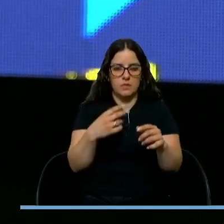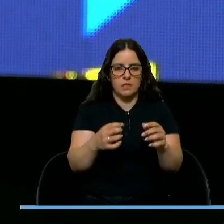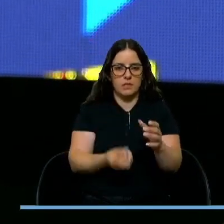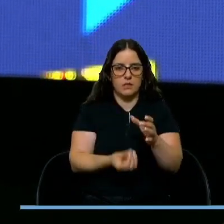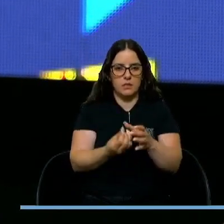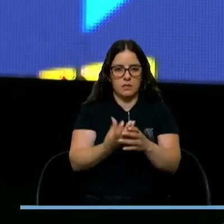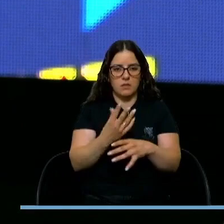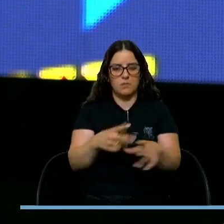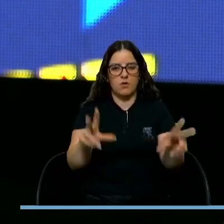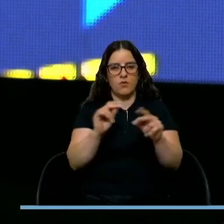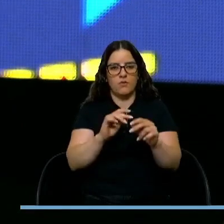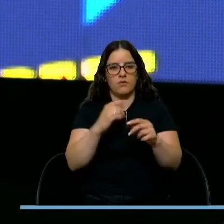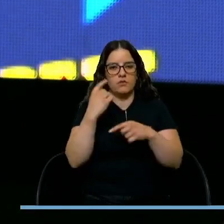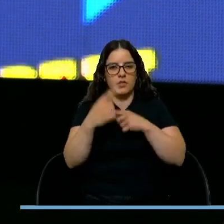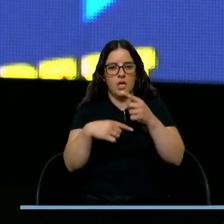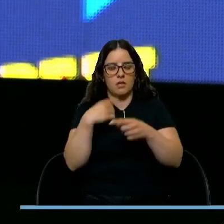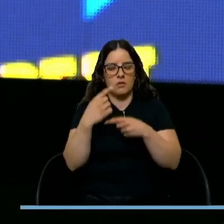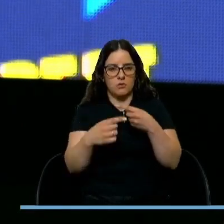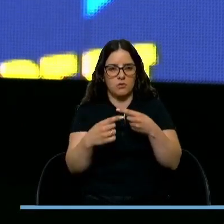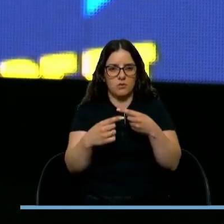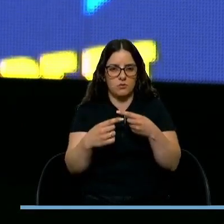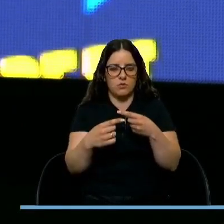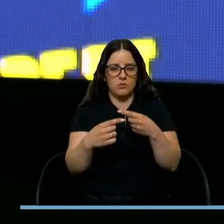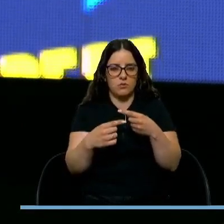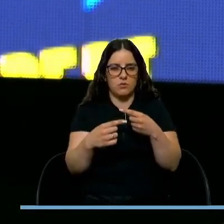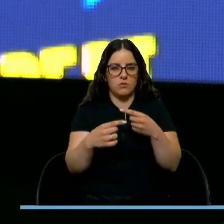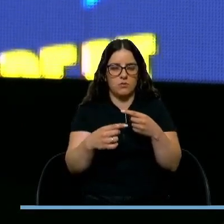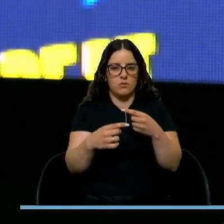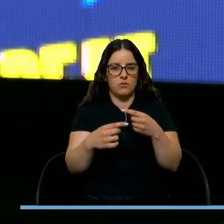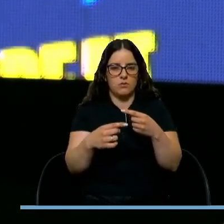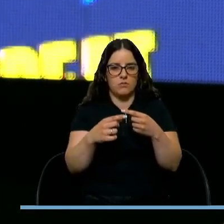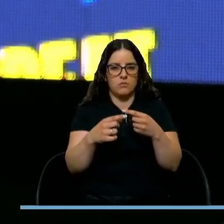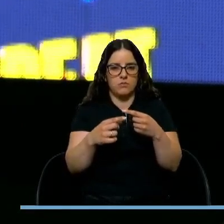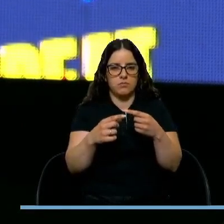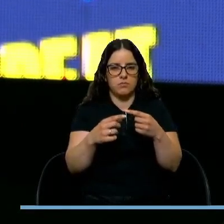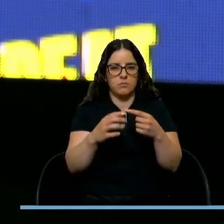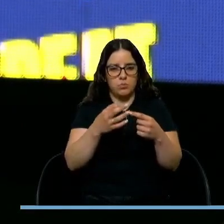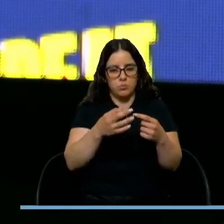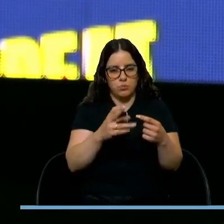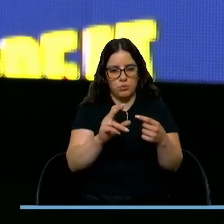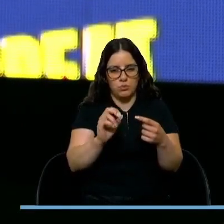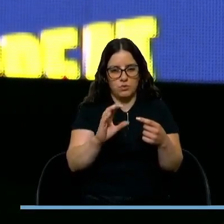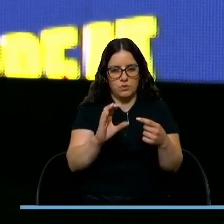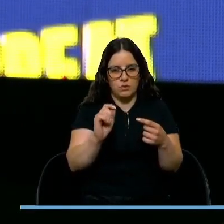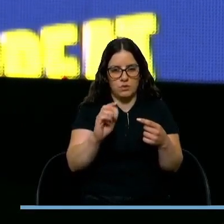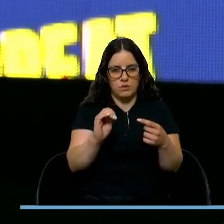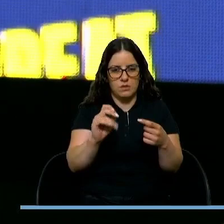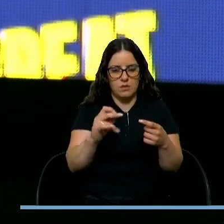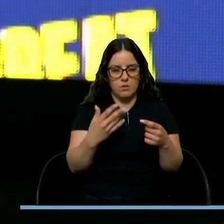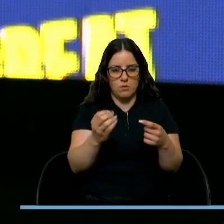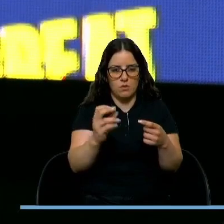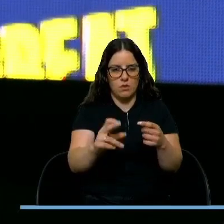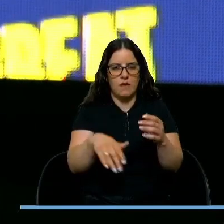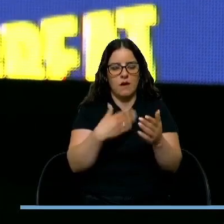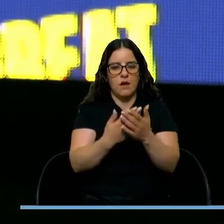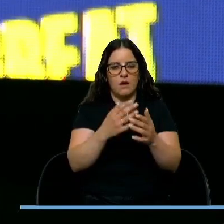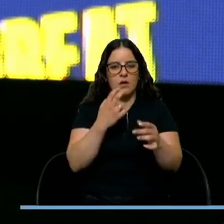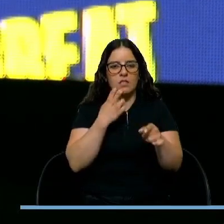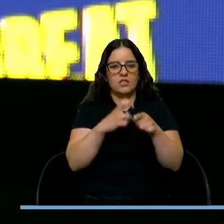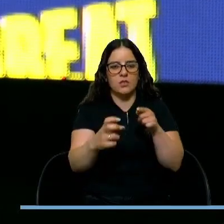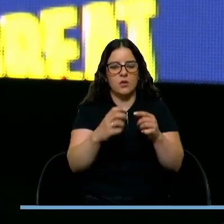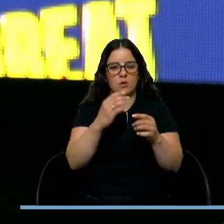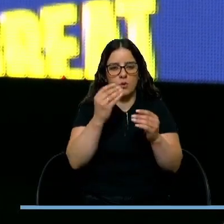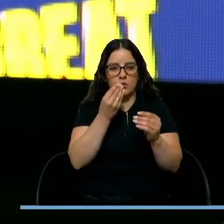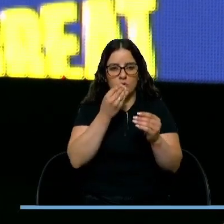network. We have processes that reduce the consumption of our equipment from